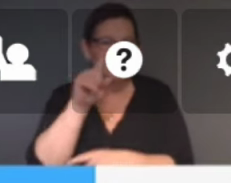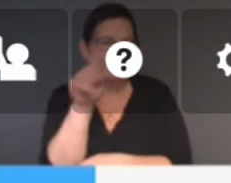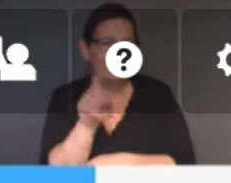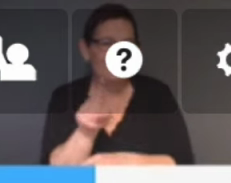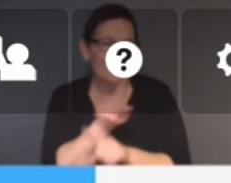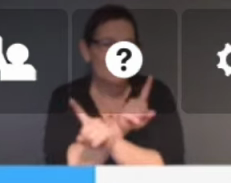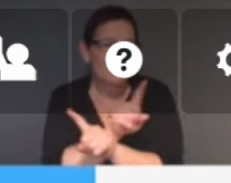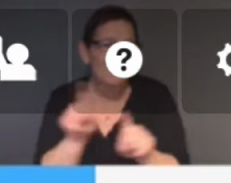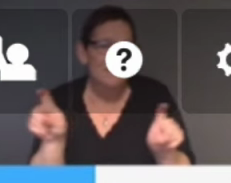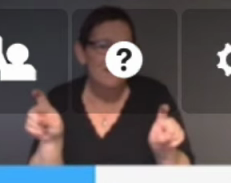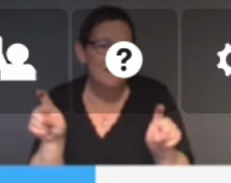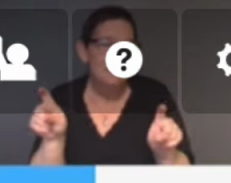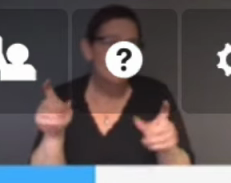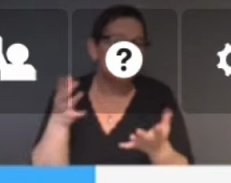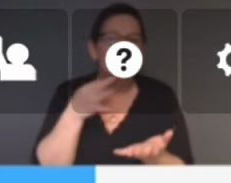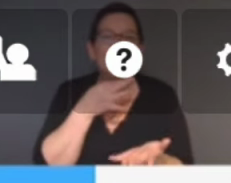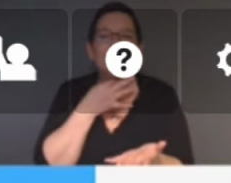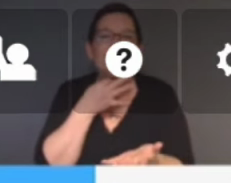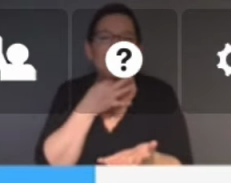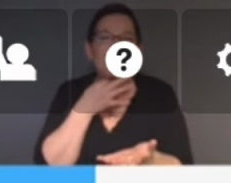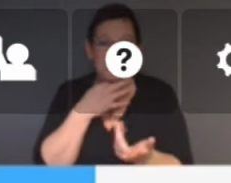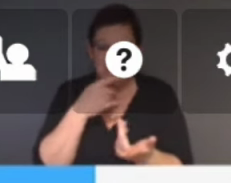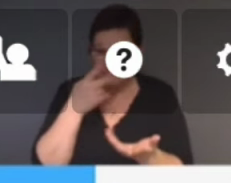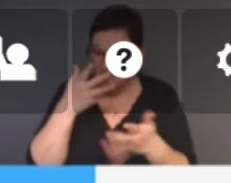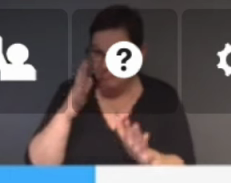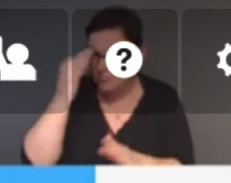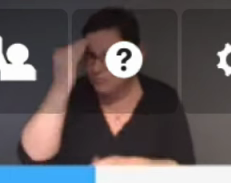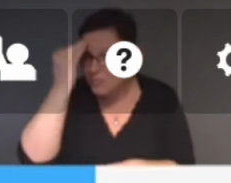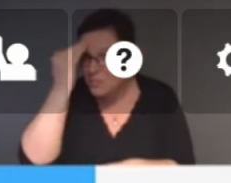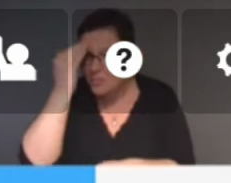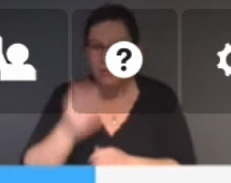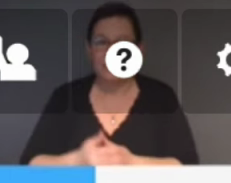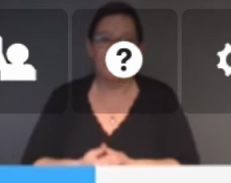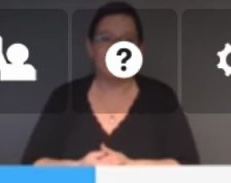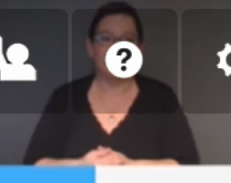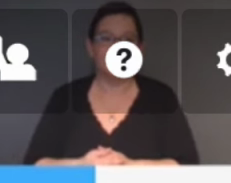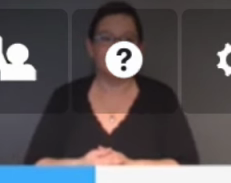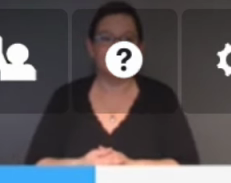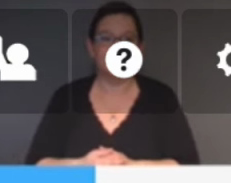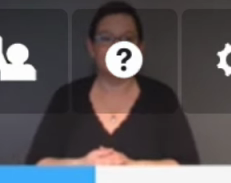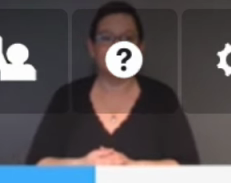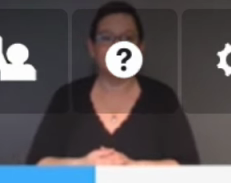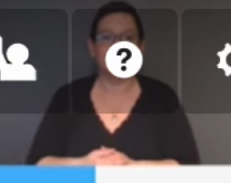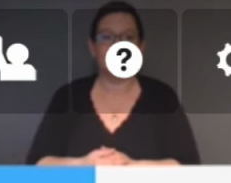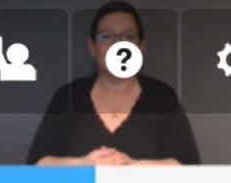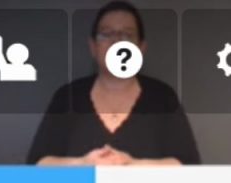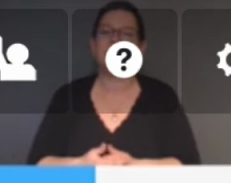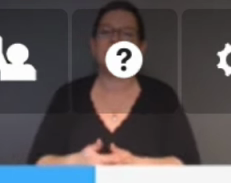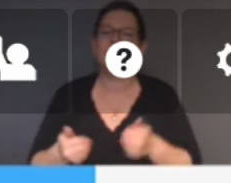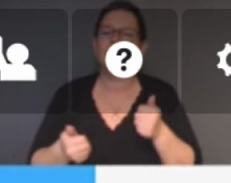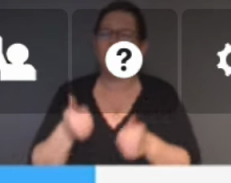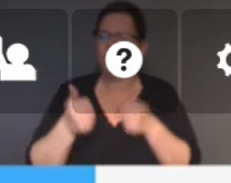Among the following sources of income, which should not be reported in your total income?